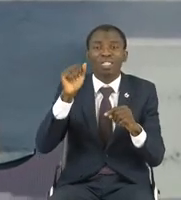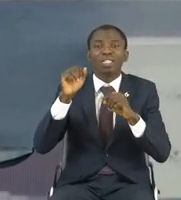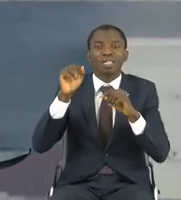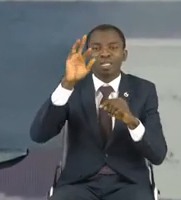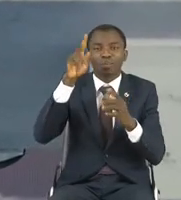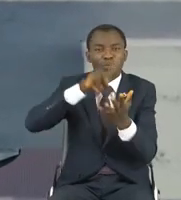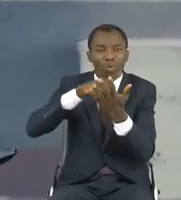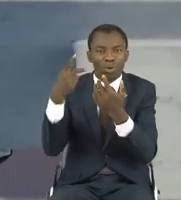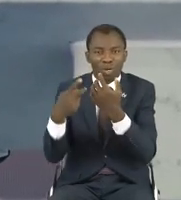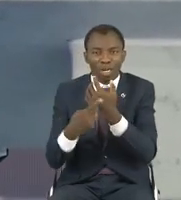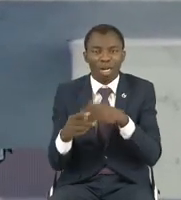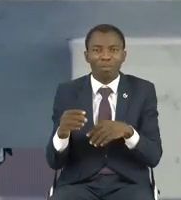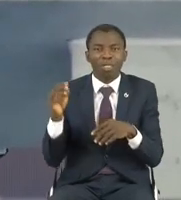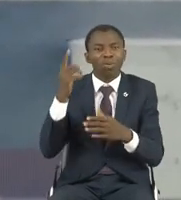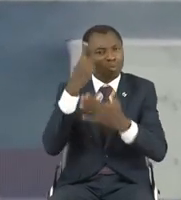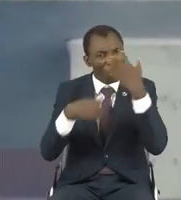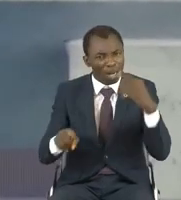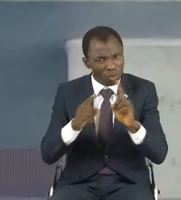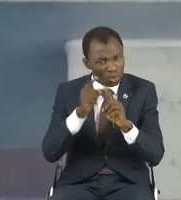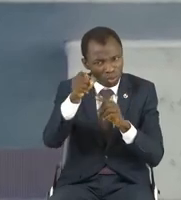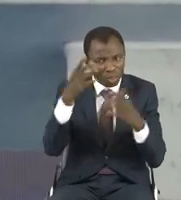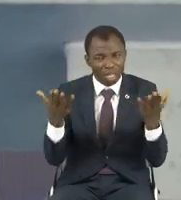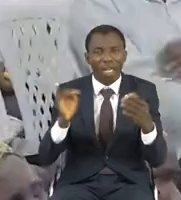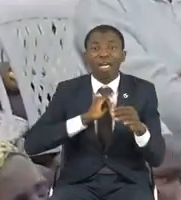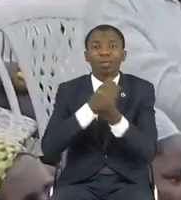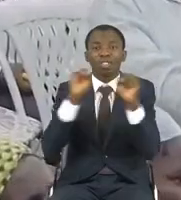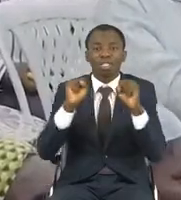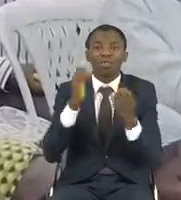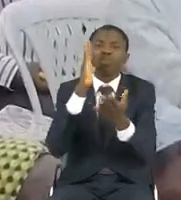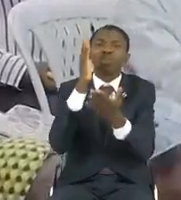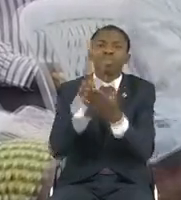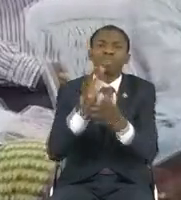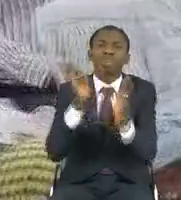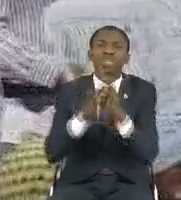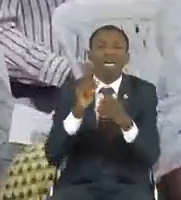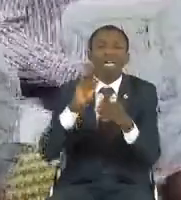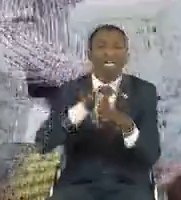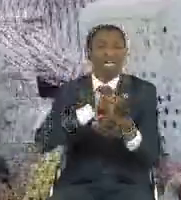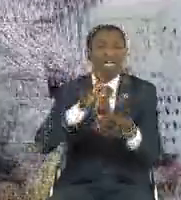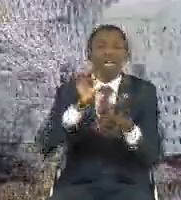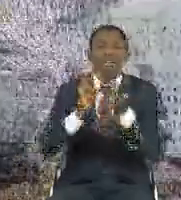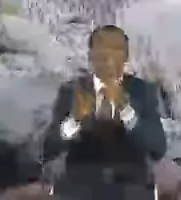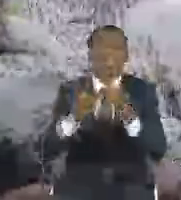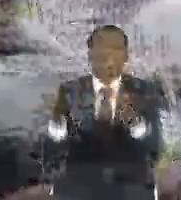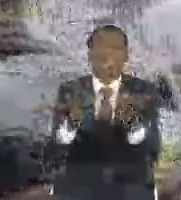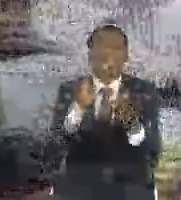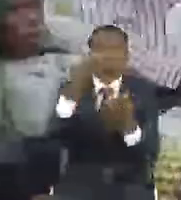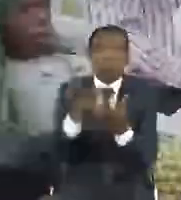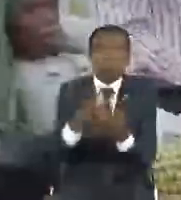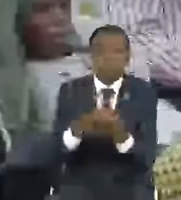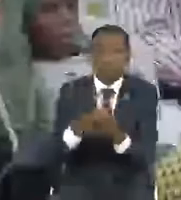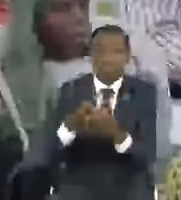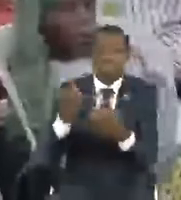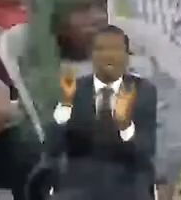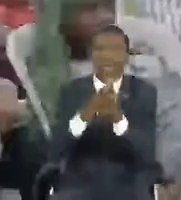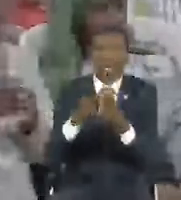crusade. What happened to you there? I'm redeemed. Okay, stop that religious talk. Here is money. Go and buy that alcohol